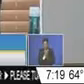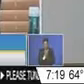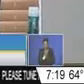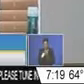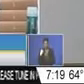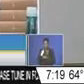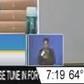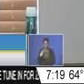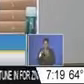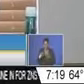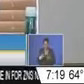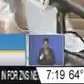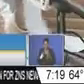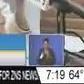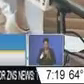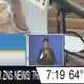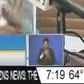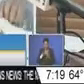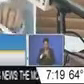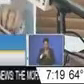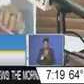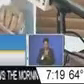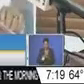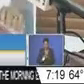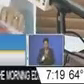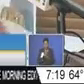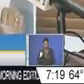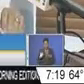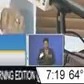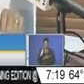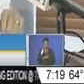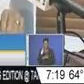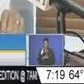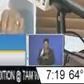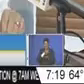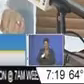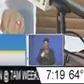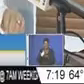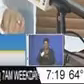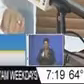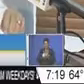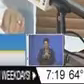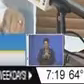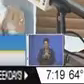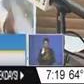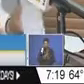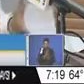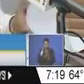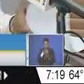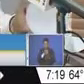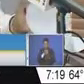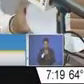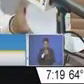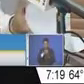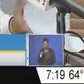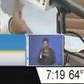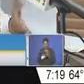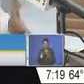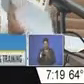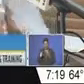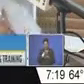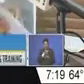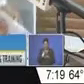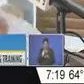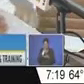we're happy to keep it going. We have purchased 10 laptops, computers for the program, which will be used to